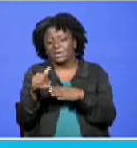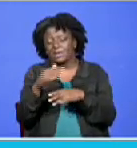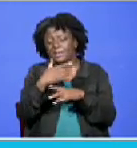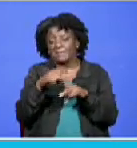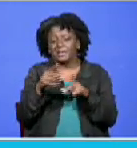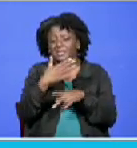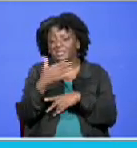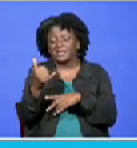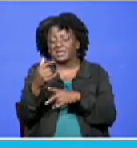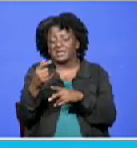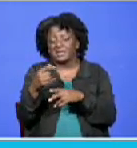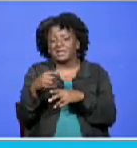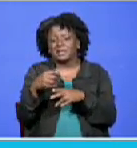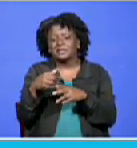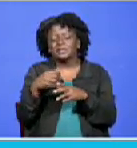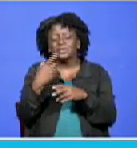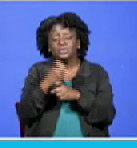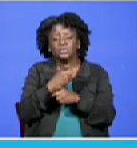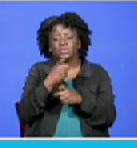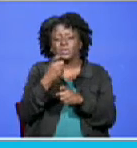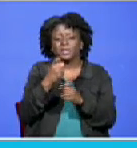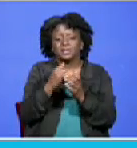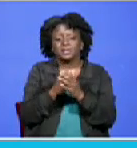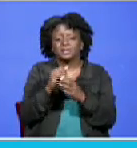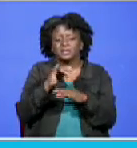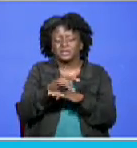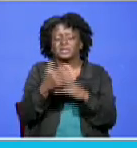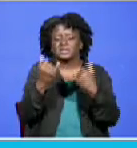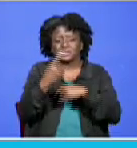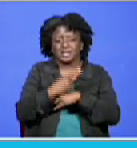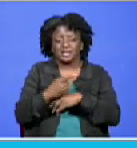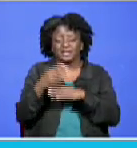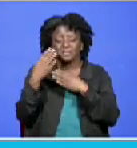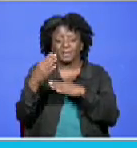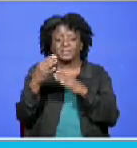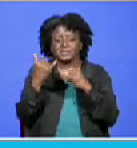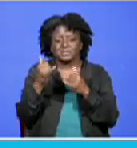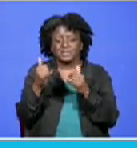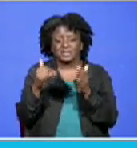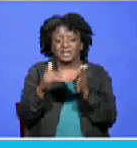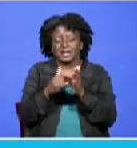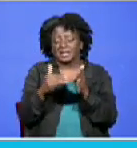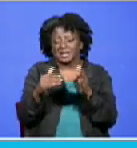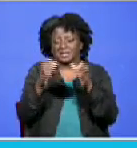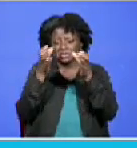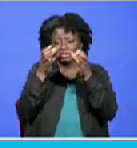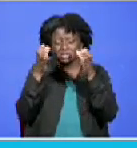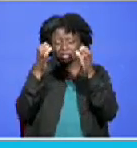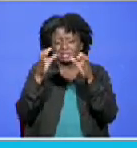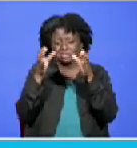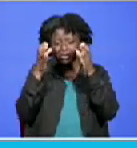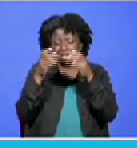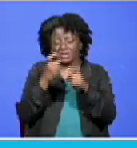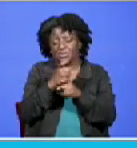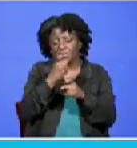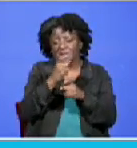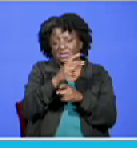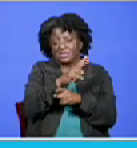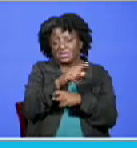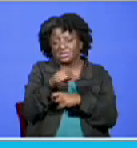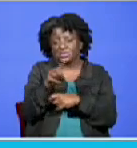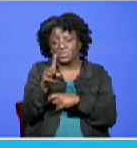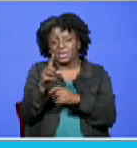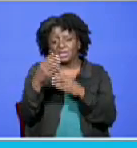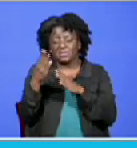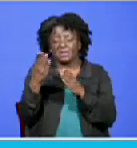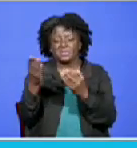kicks 3-2. Now earlier today, the Bahamas back on the sand against the host. China pulling this one out 3-1. The Bahamas back